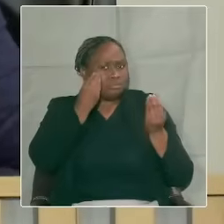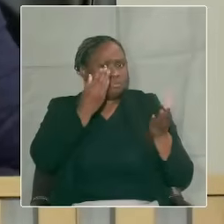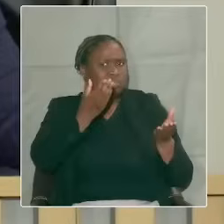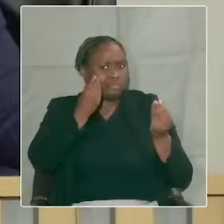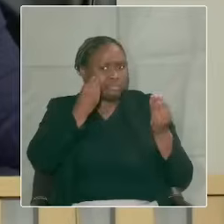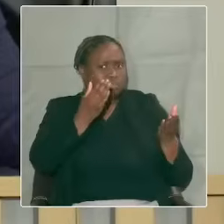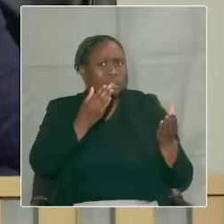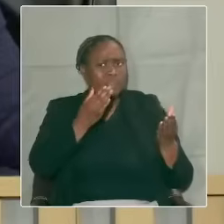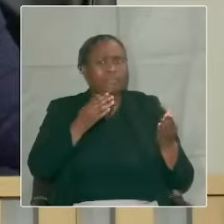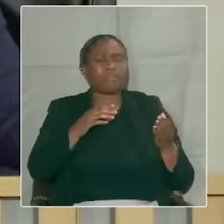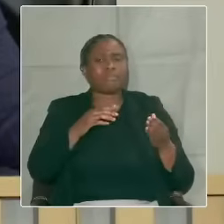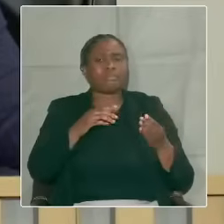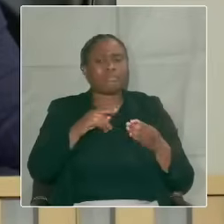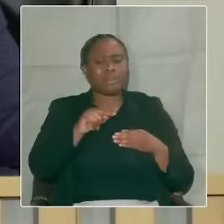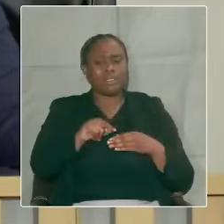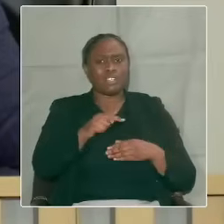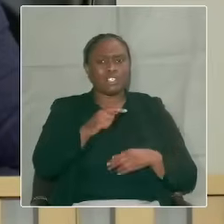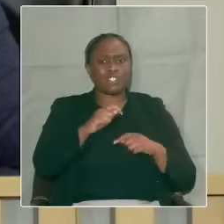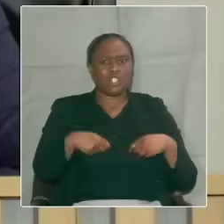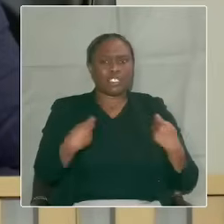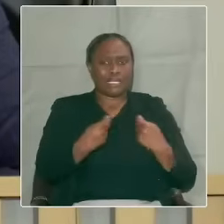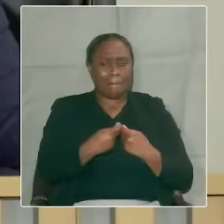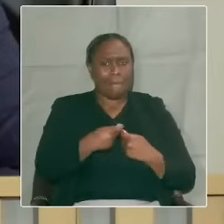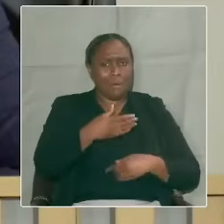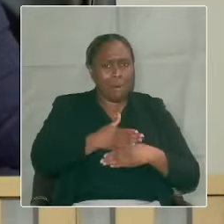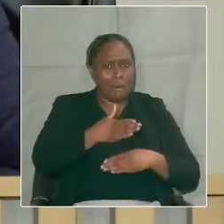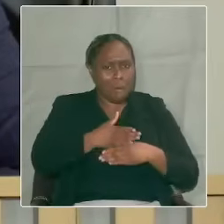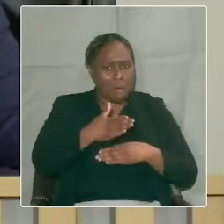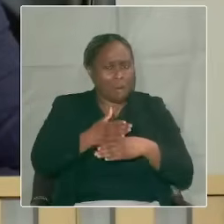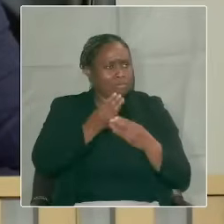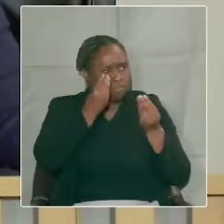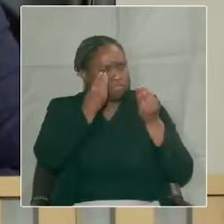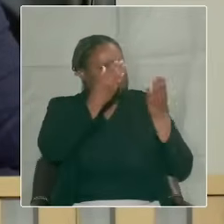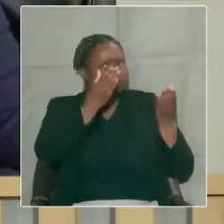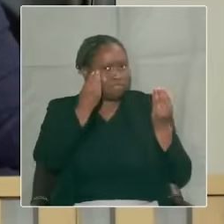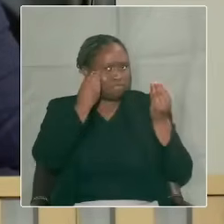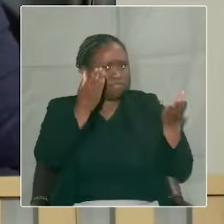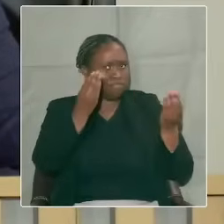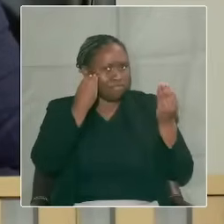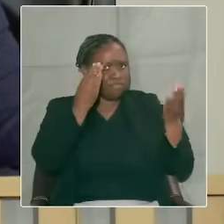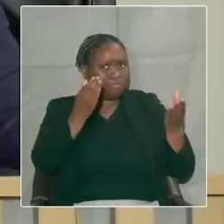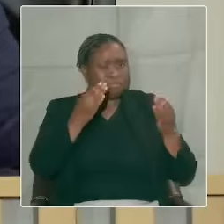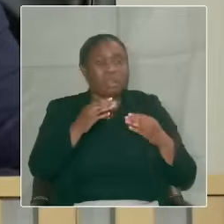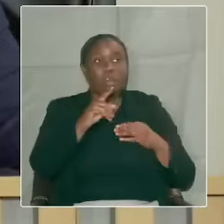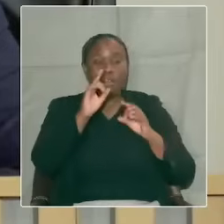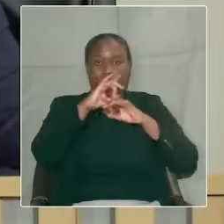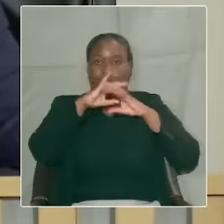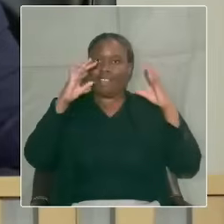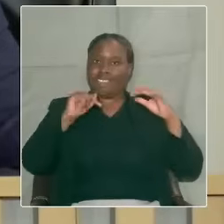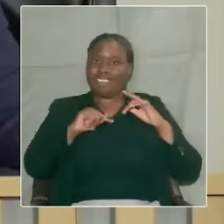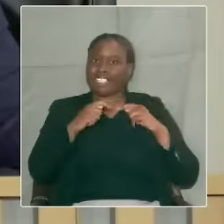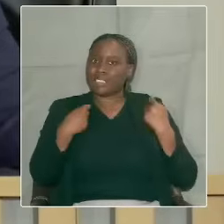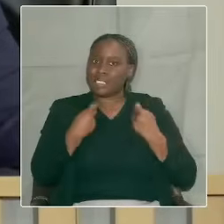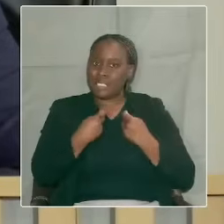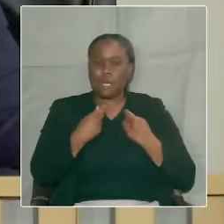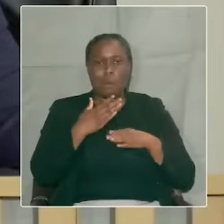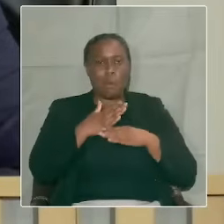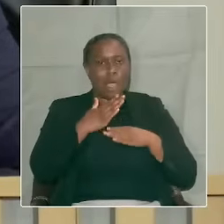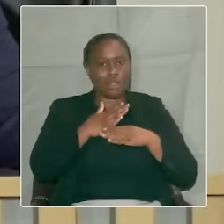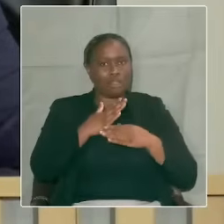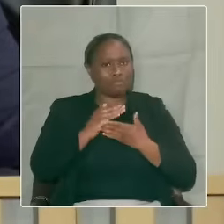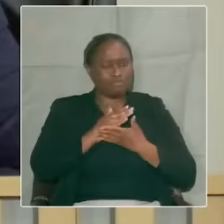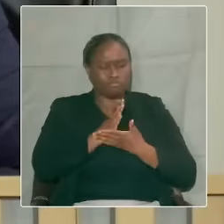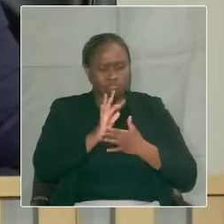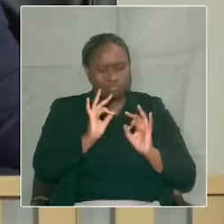team, it is becoming increasingly clear that the team is working with purpose,